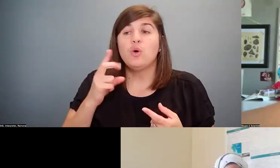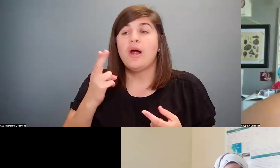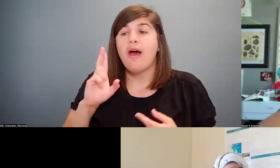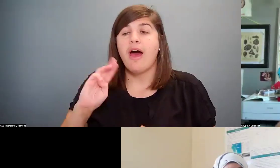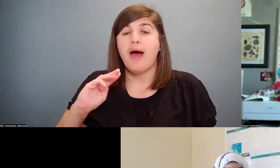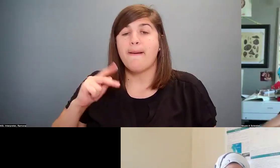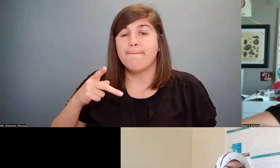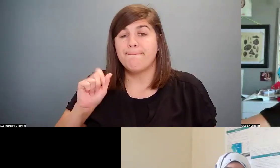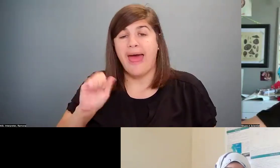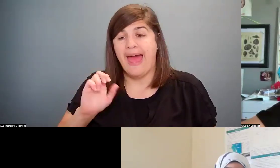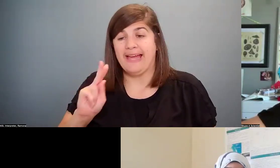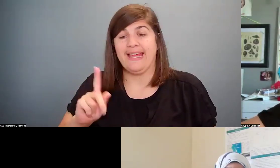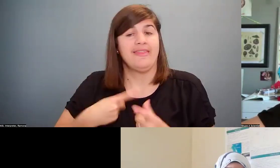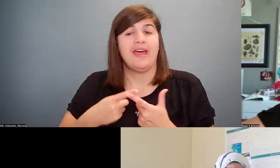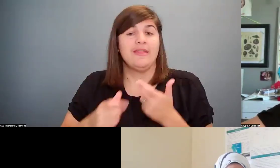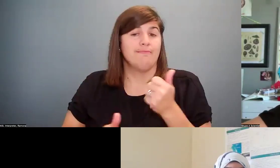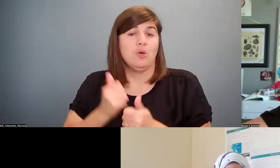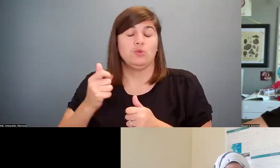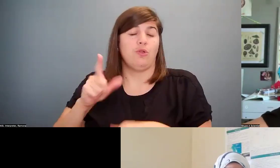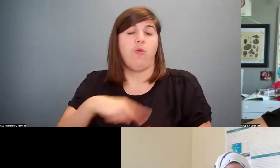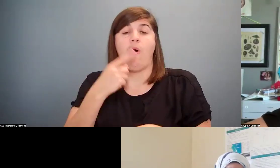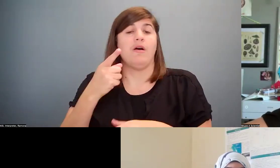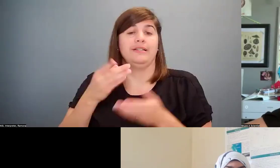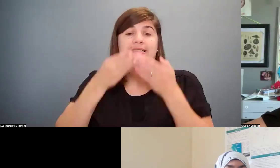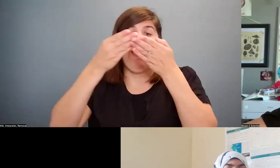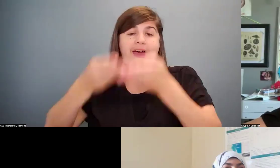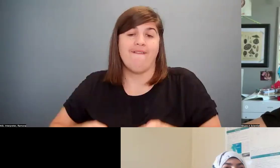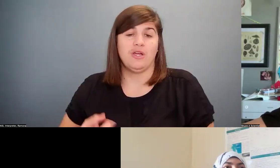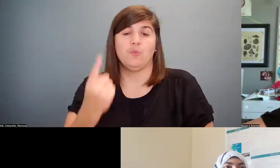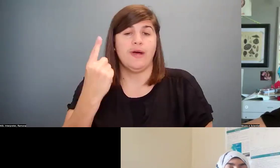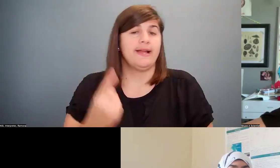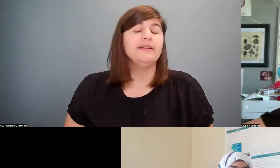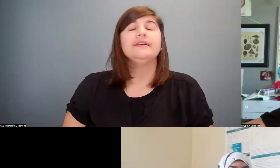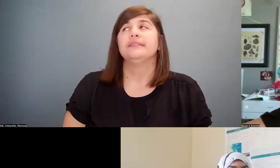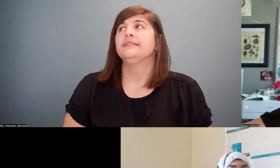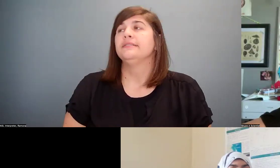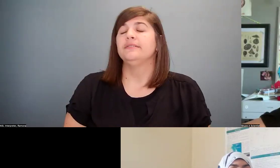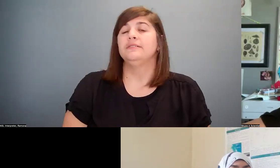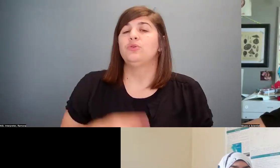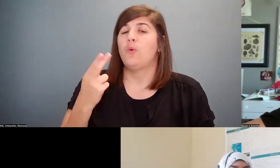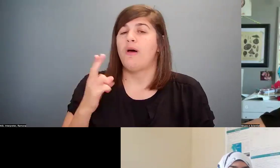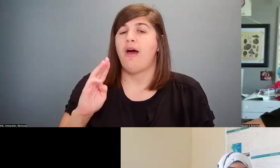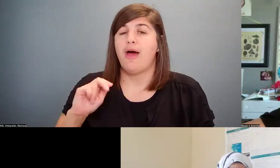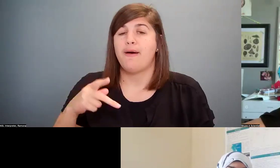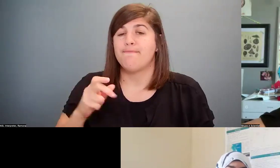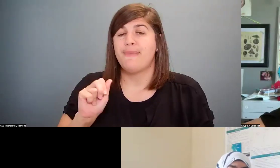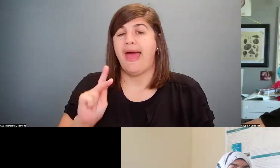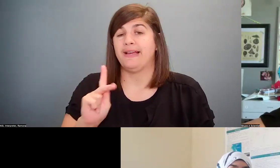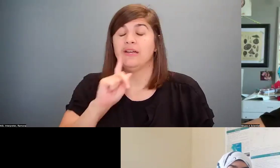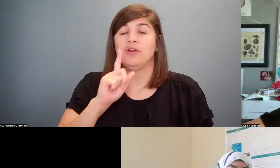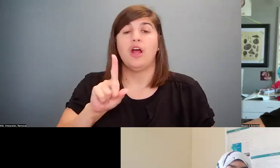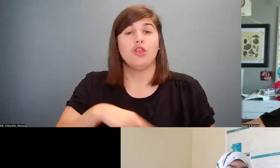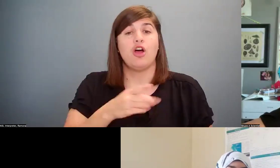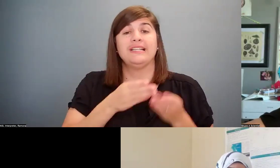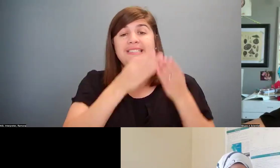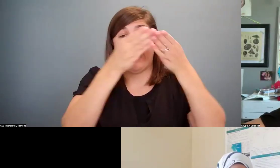maybe the longest diving one, if you know, Yeah. how long can they stay under? So humpback whales, the record for the longest dive was